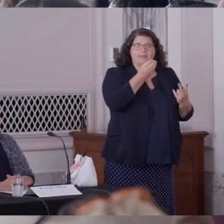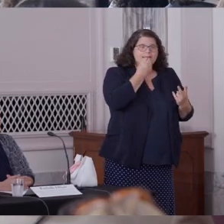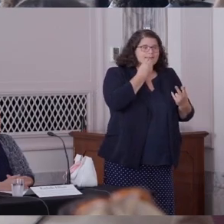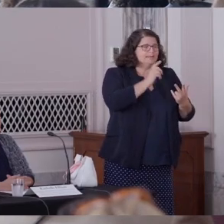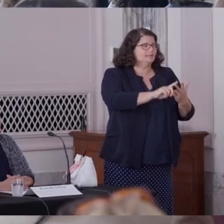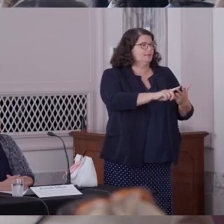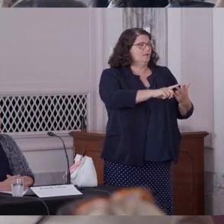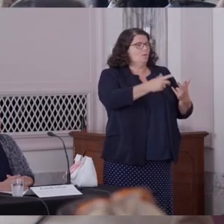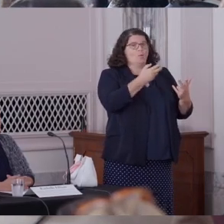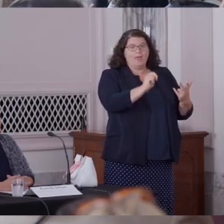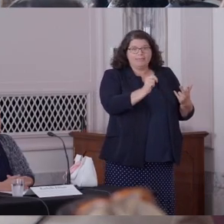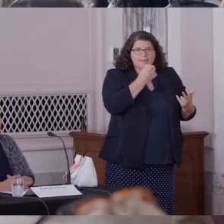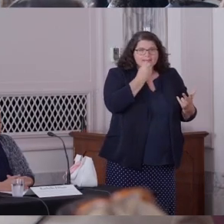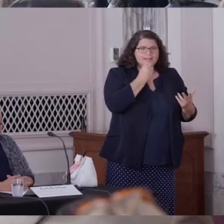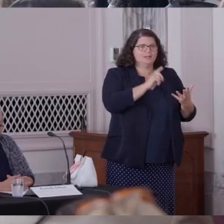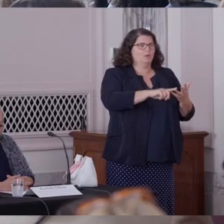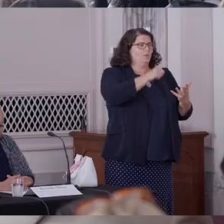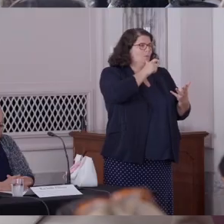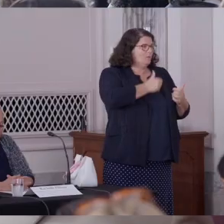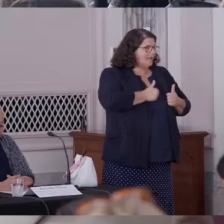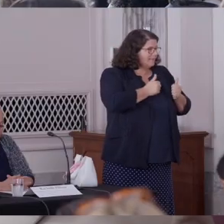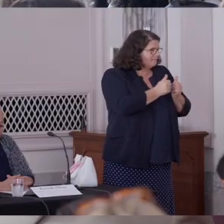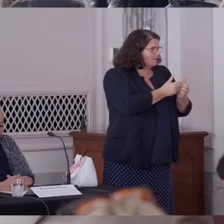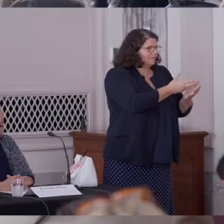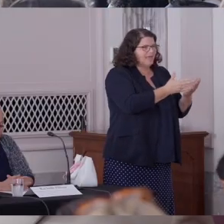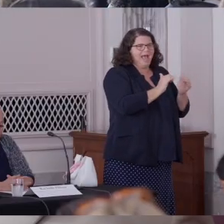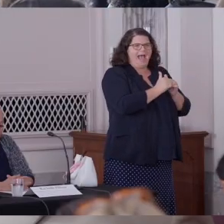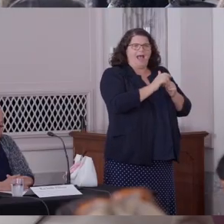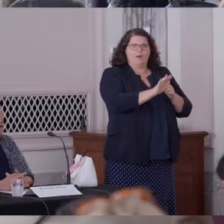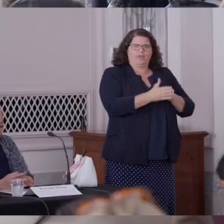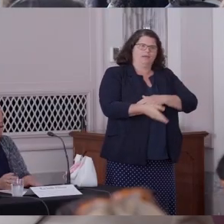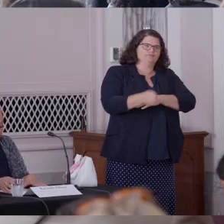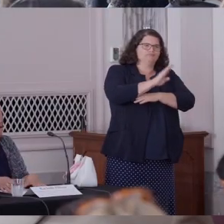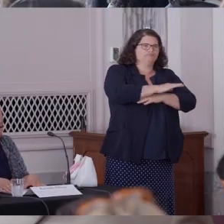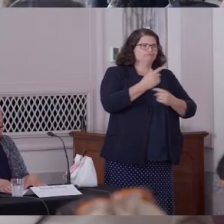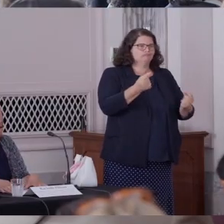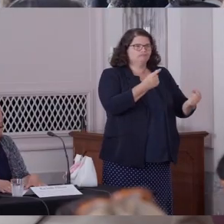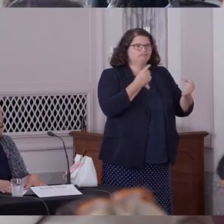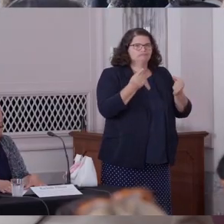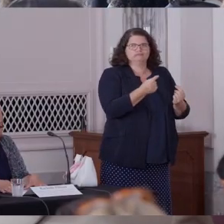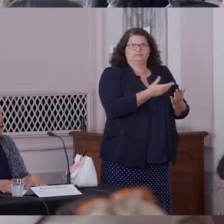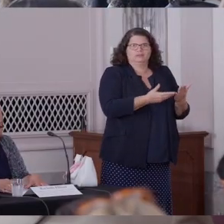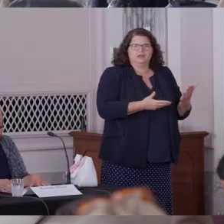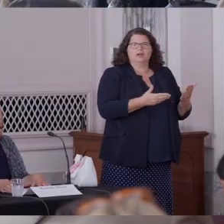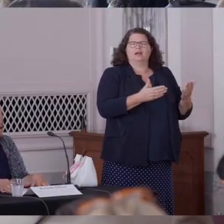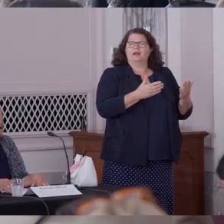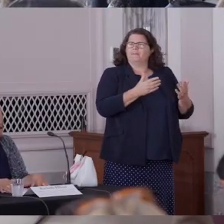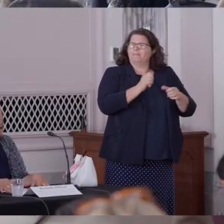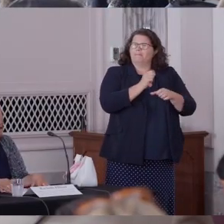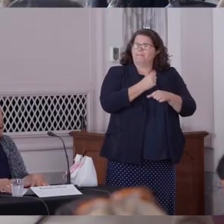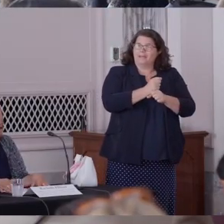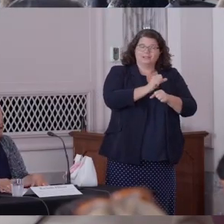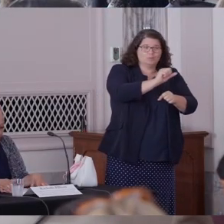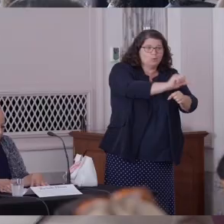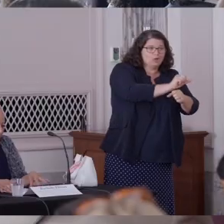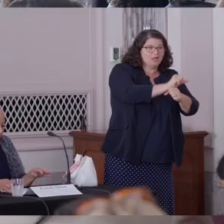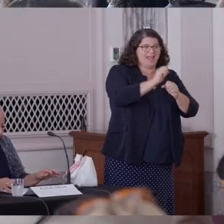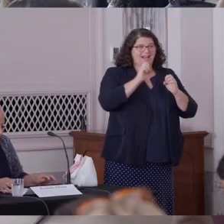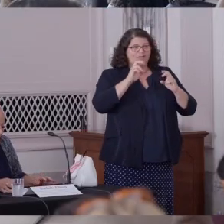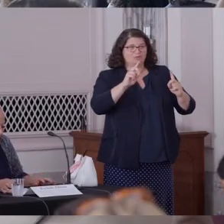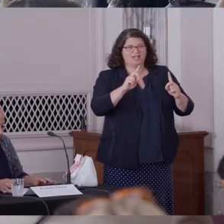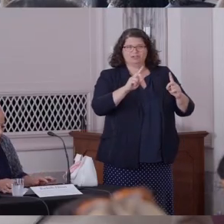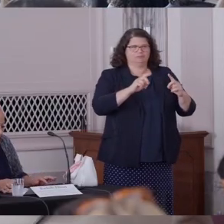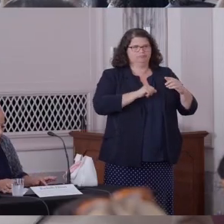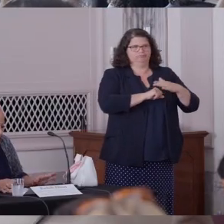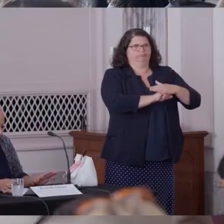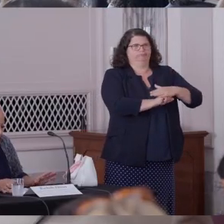with, and how they spend their day, and it generally makes things like work and education impossible.